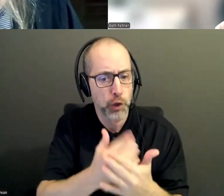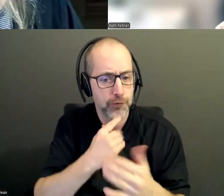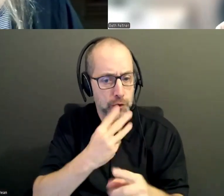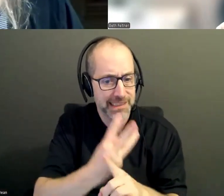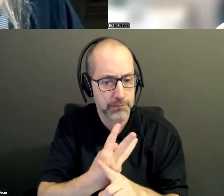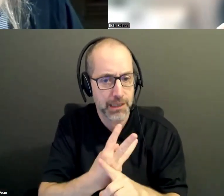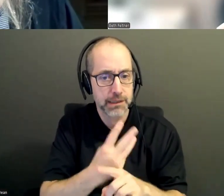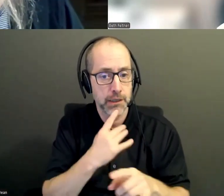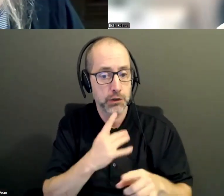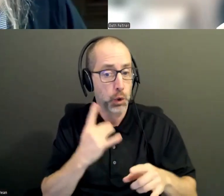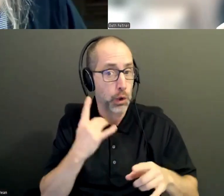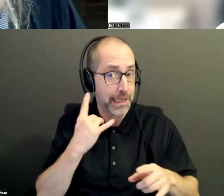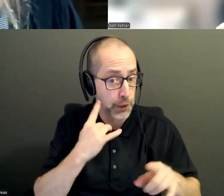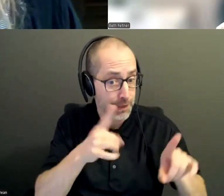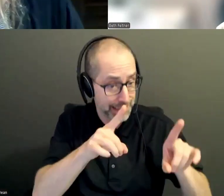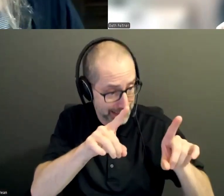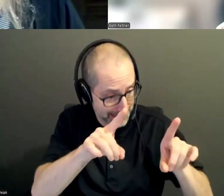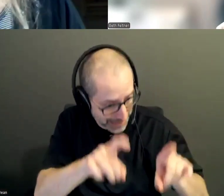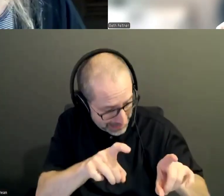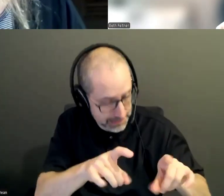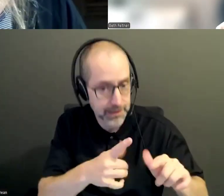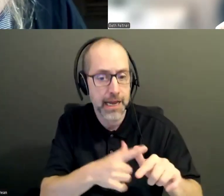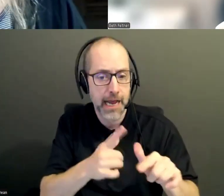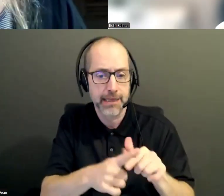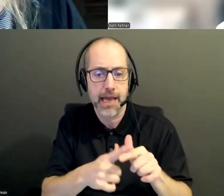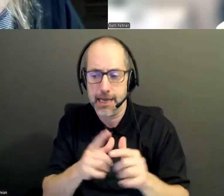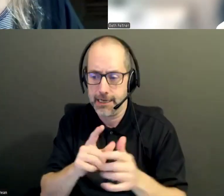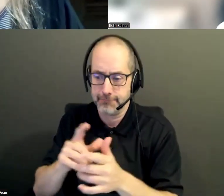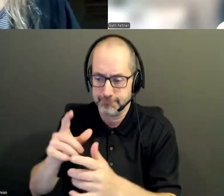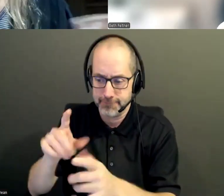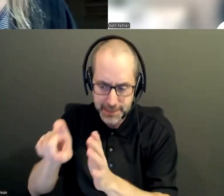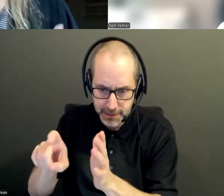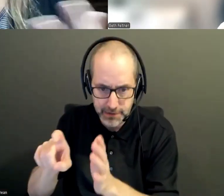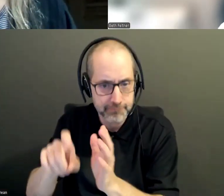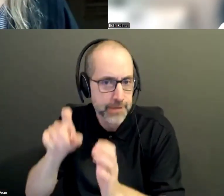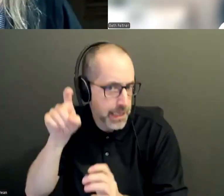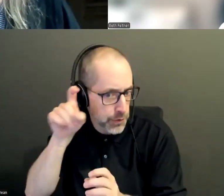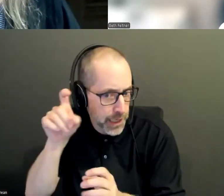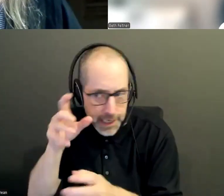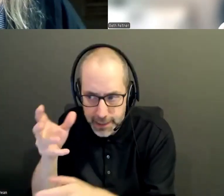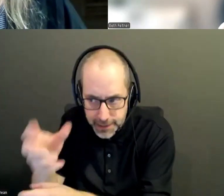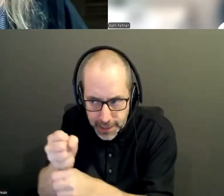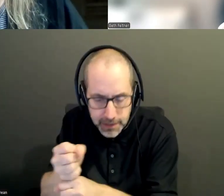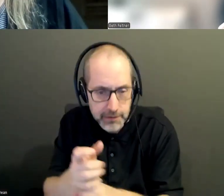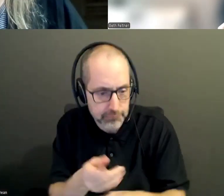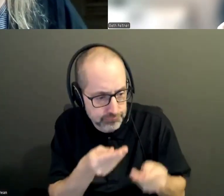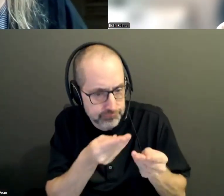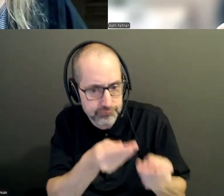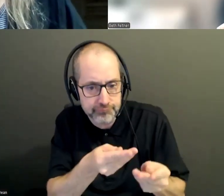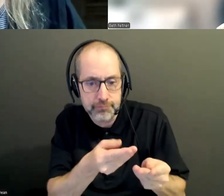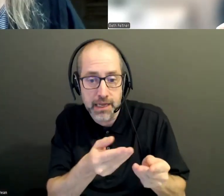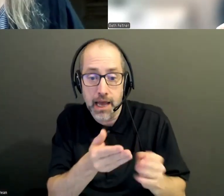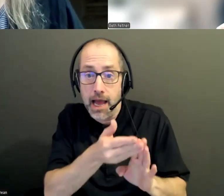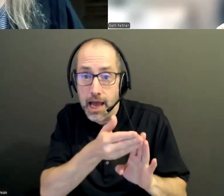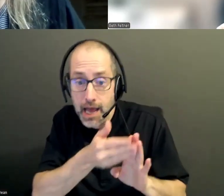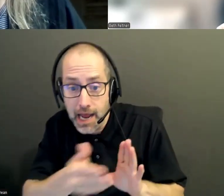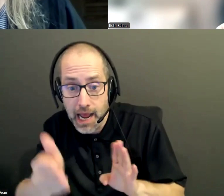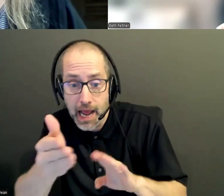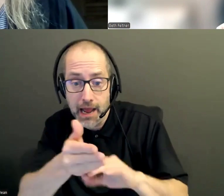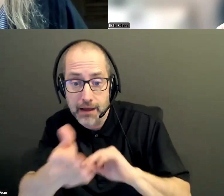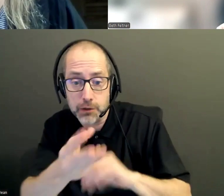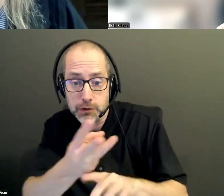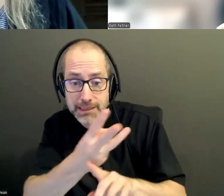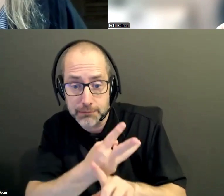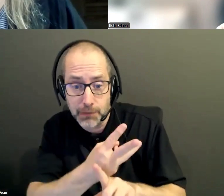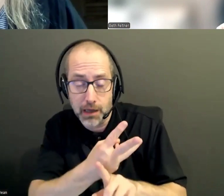fit hearing aids. Beyond that, we have to do another test because there might have been a change to the hearing, and we want to make sure that we're